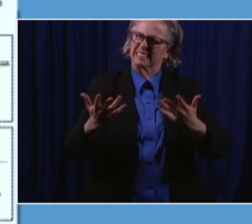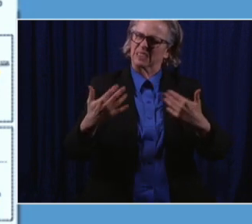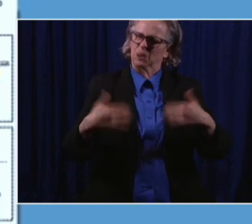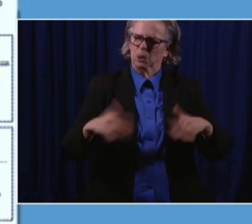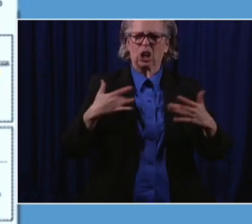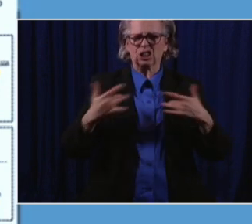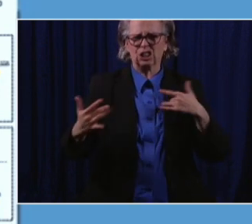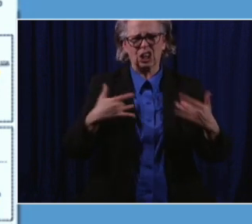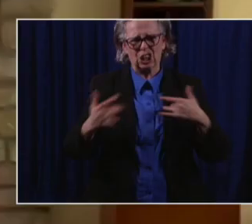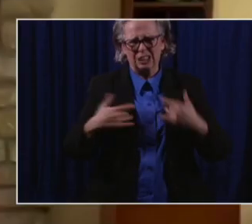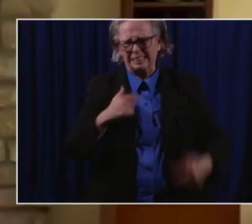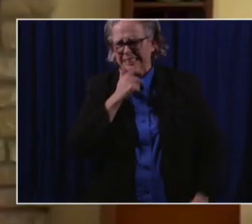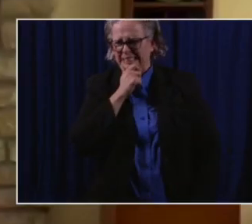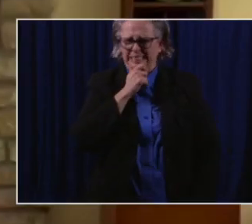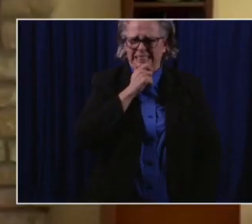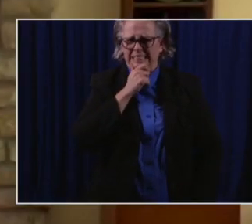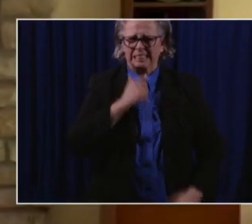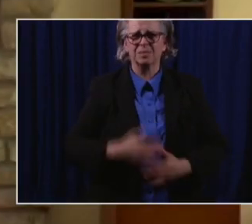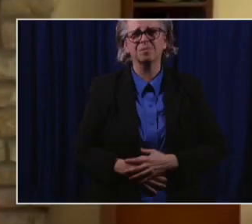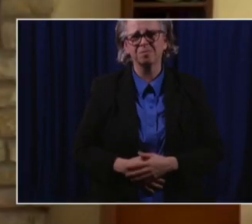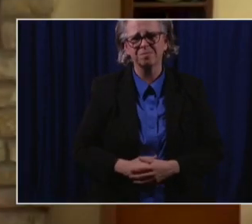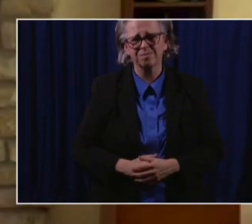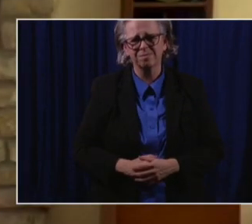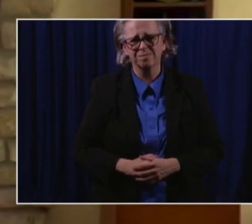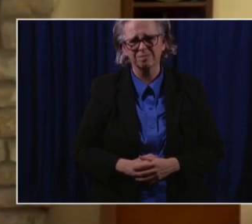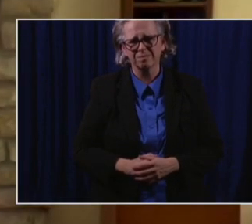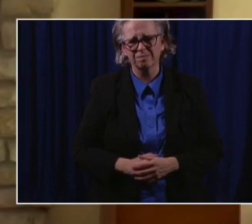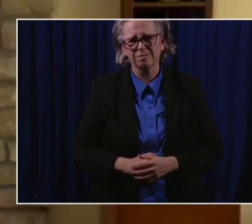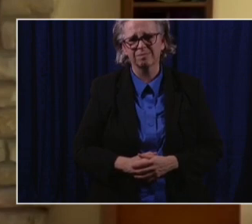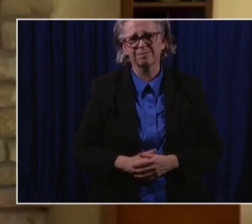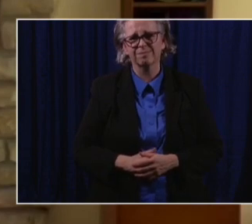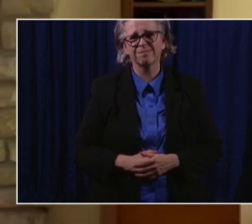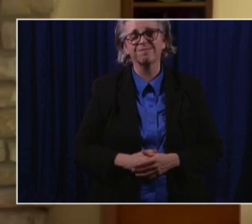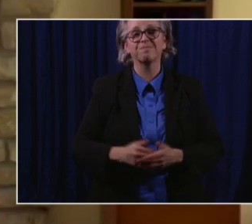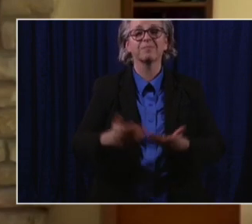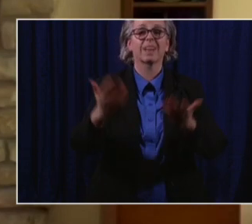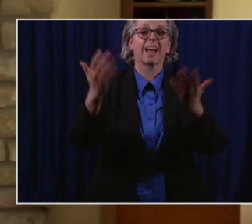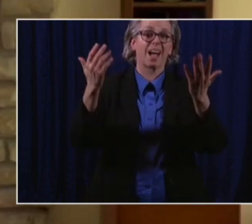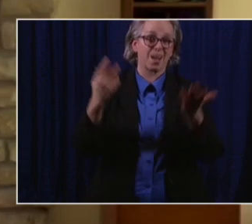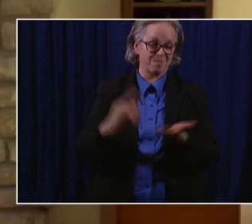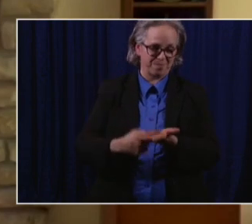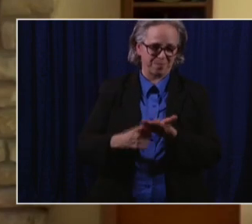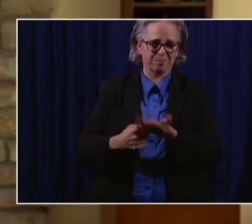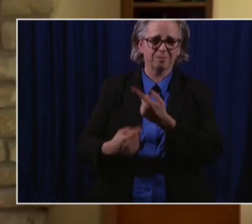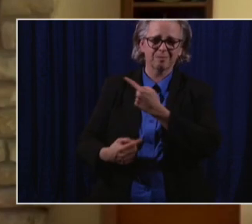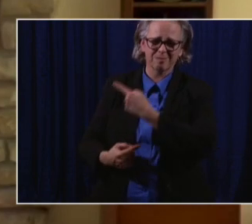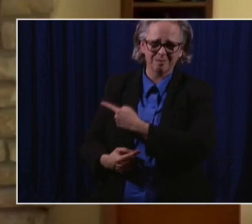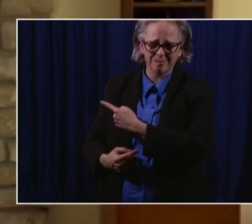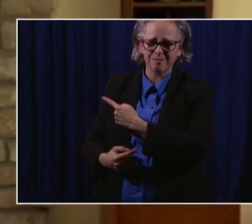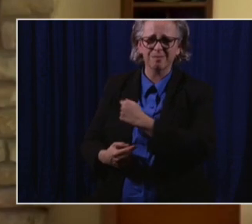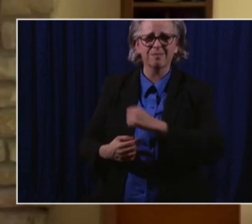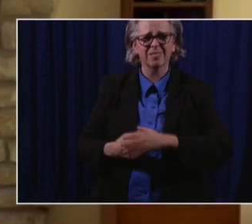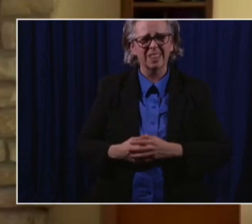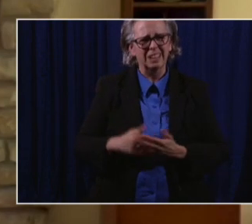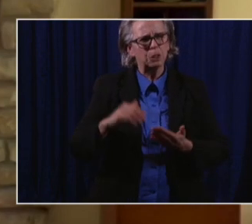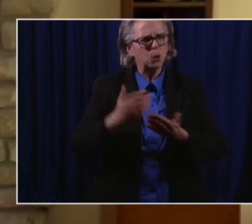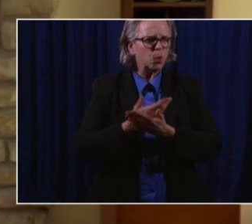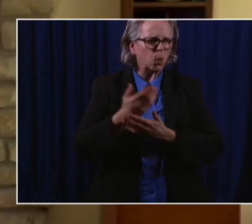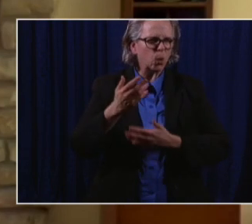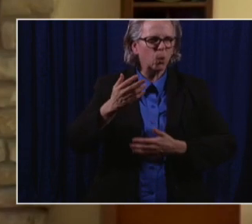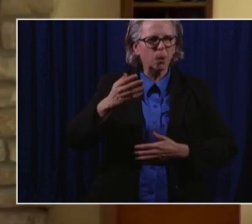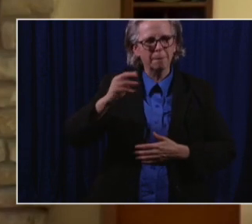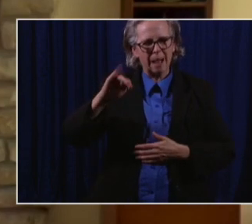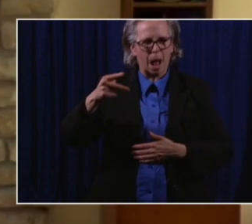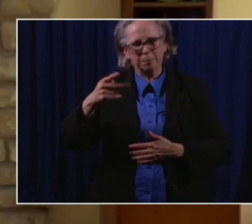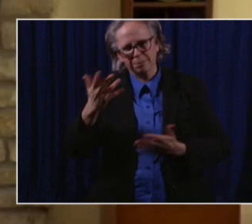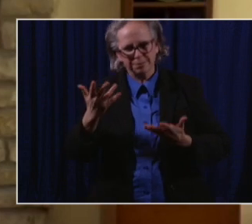about that. Let's go to the next slide, Eric, which is really a kind of a new slide. It's based on